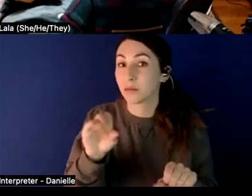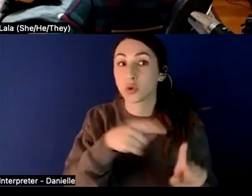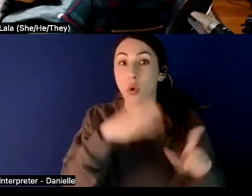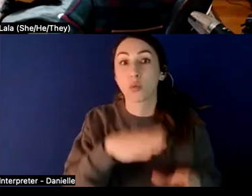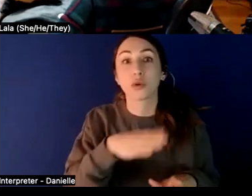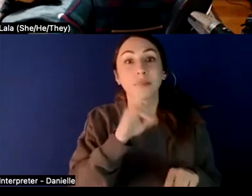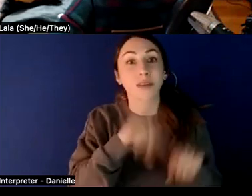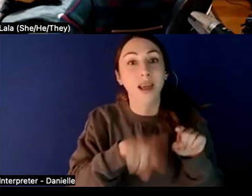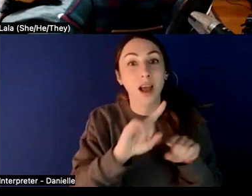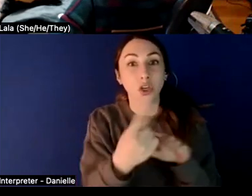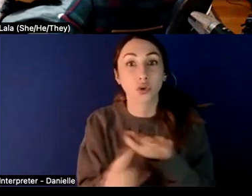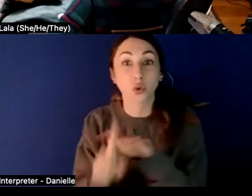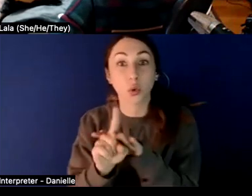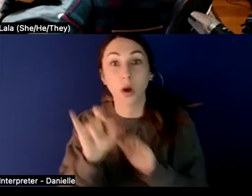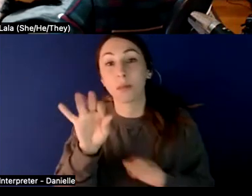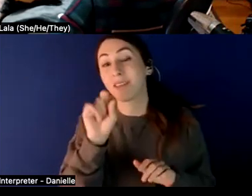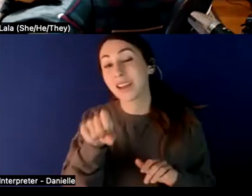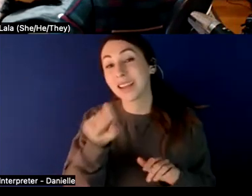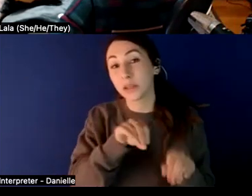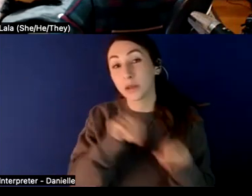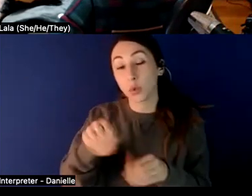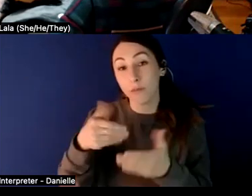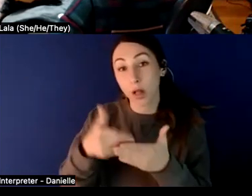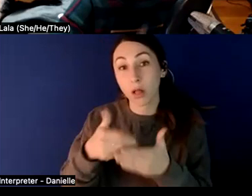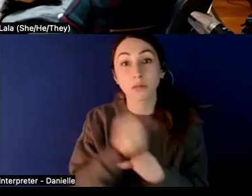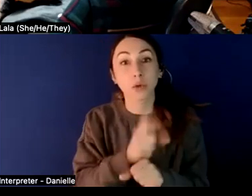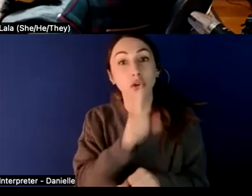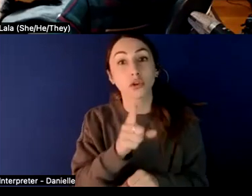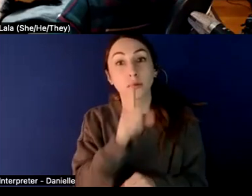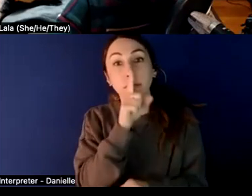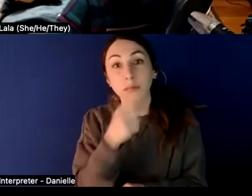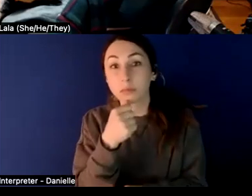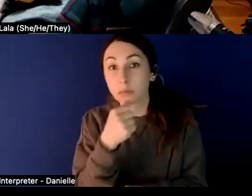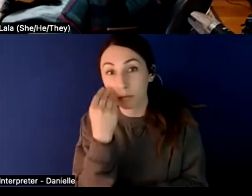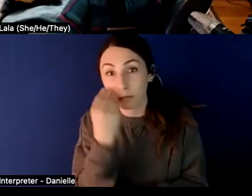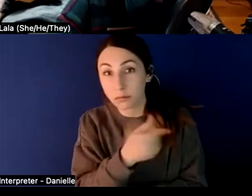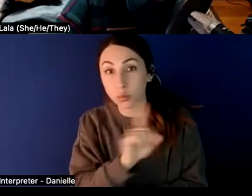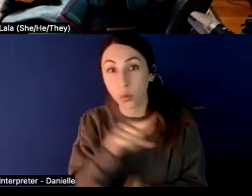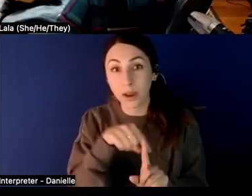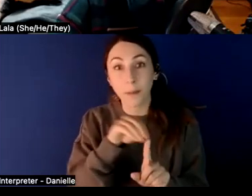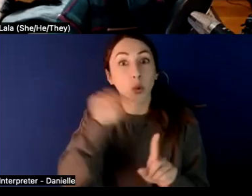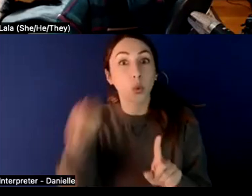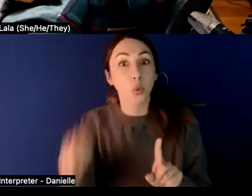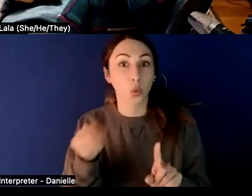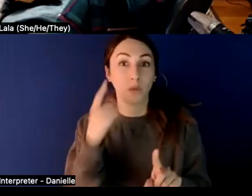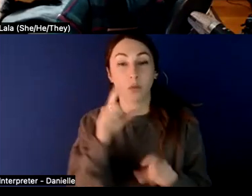to be local because of work or something, make sure they don't know where they are, you know, that type of thing, just for safety.